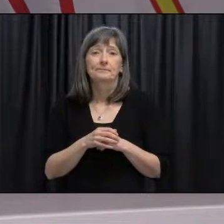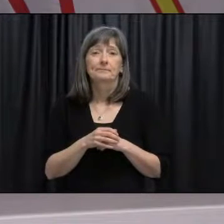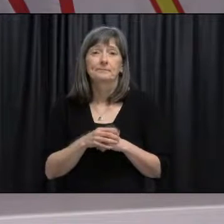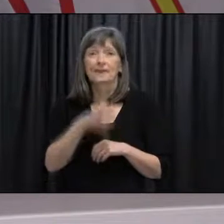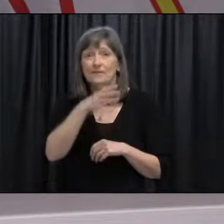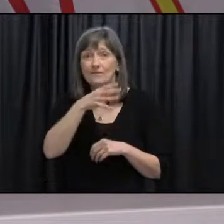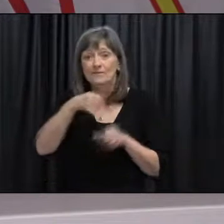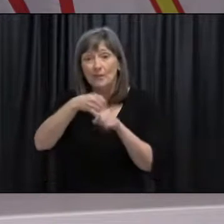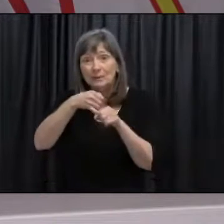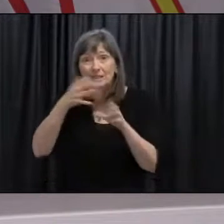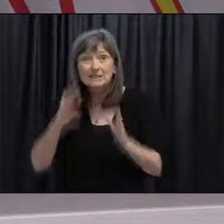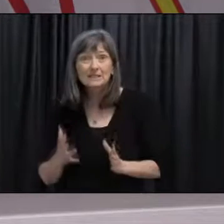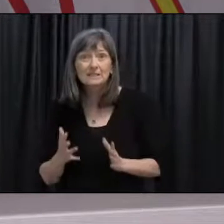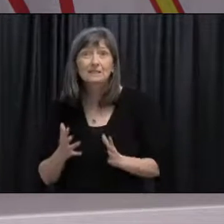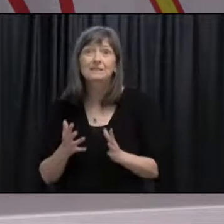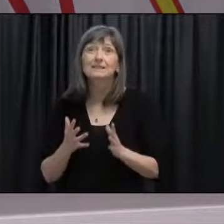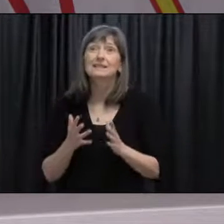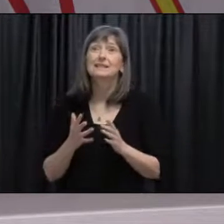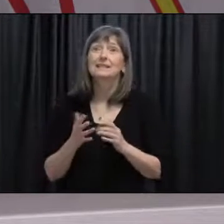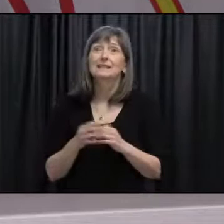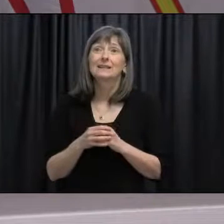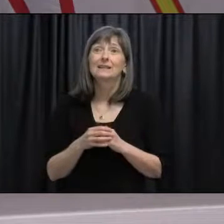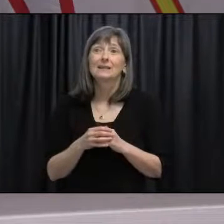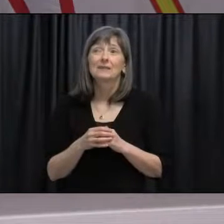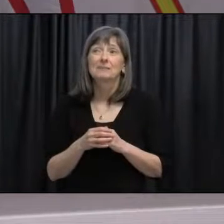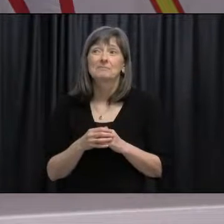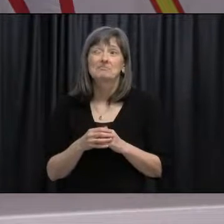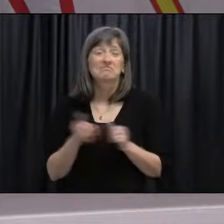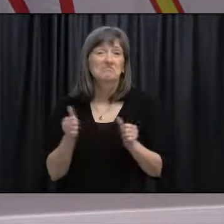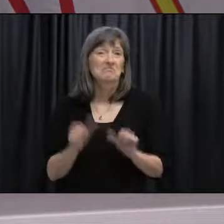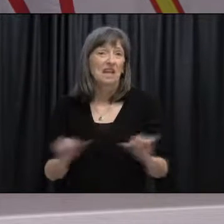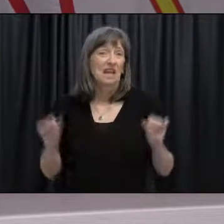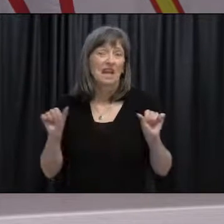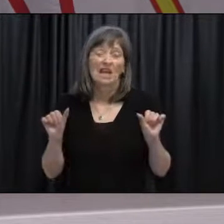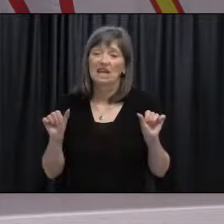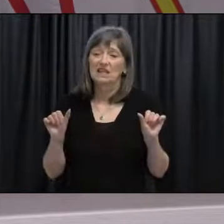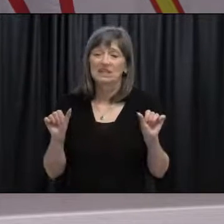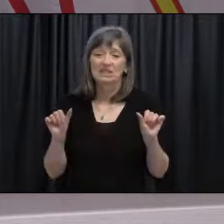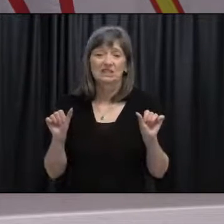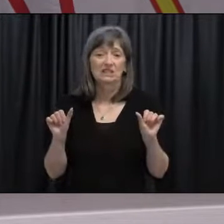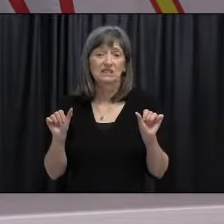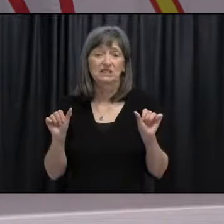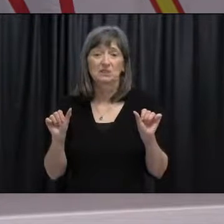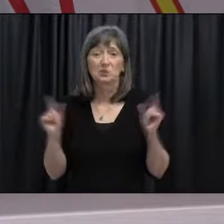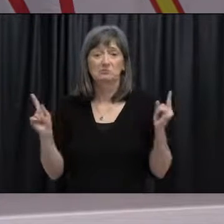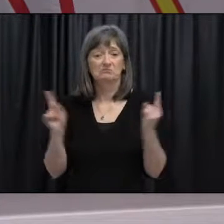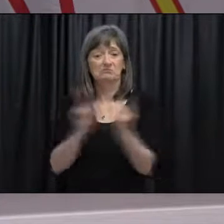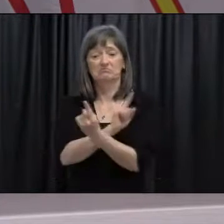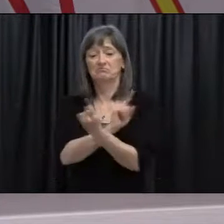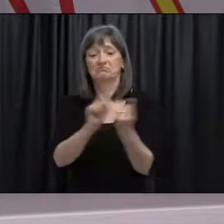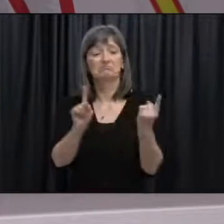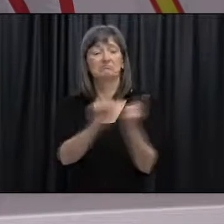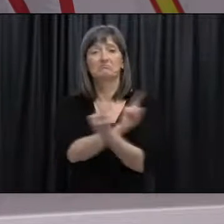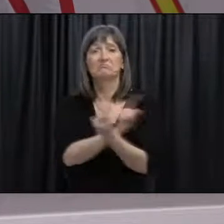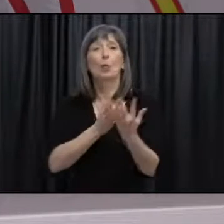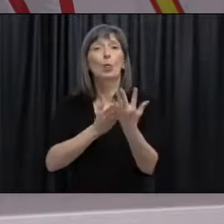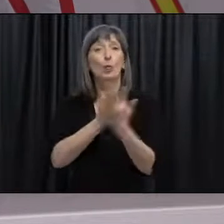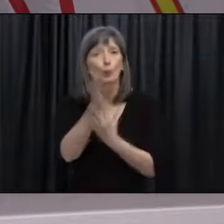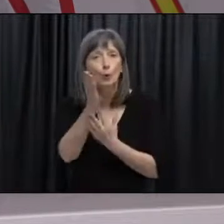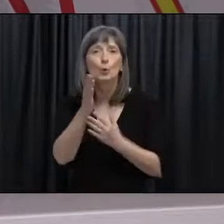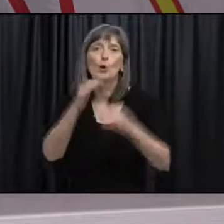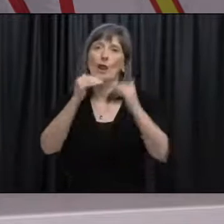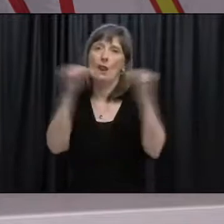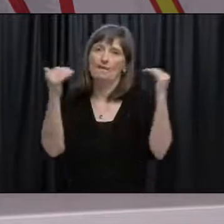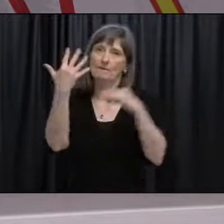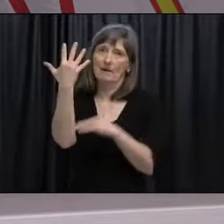in pharmacies, and anyone who basically had to be in contact with the public